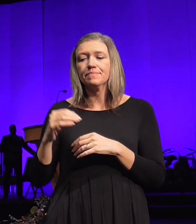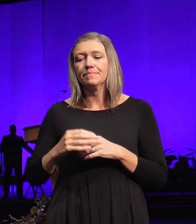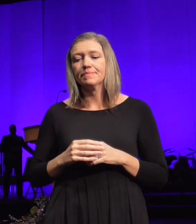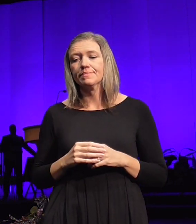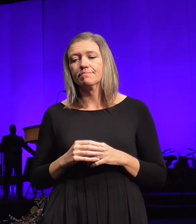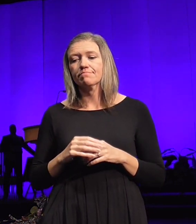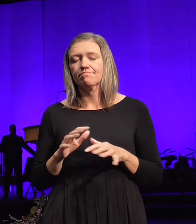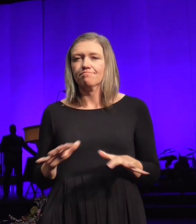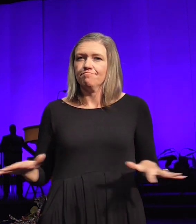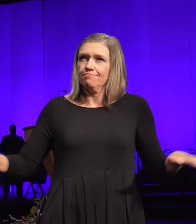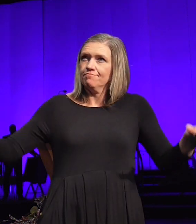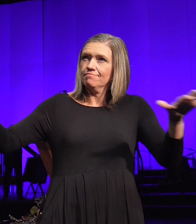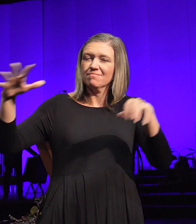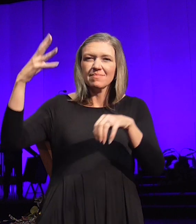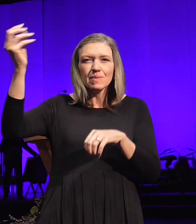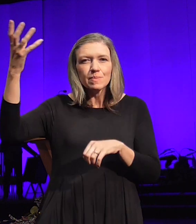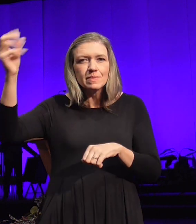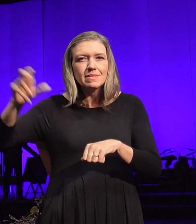throughout nature,